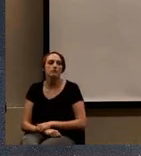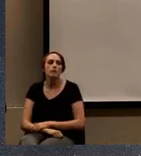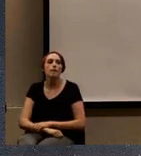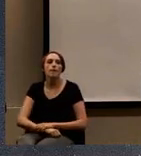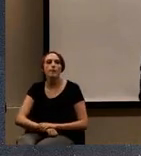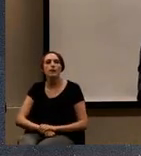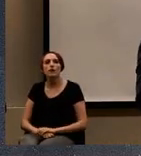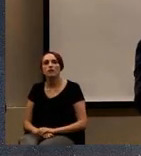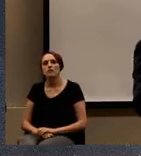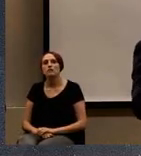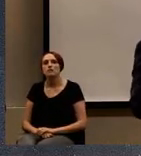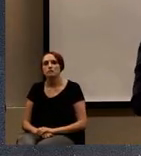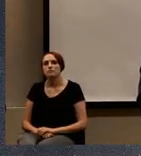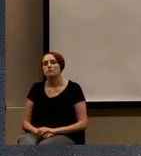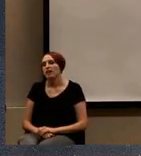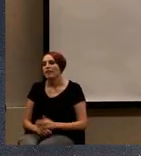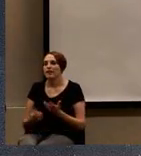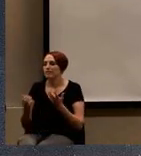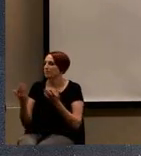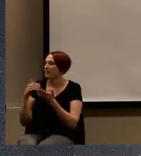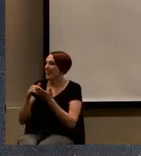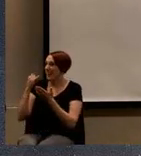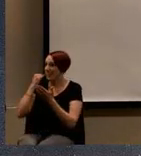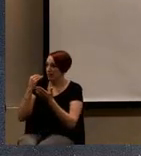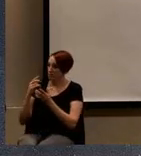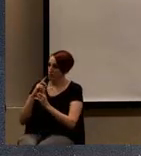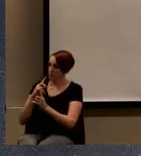And then again, the healthcare setting.